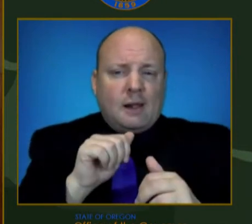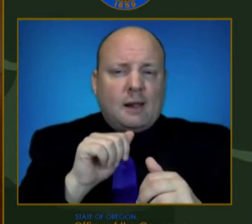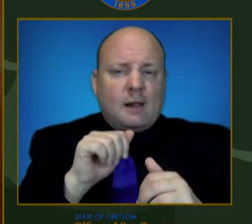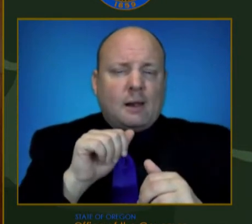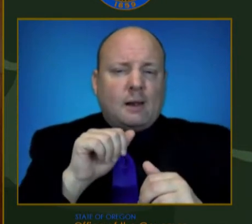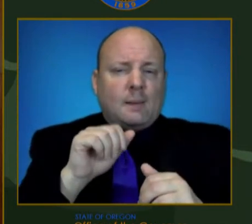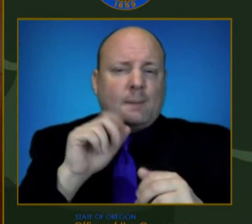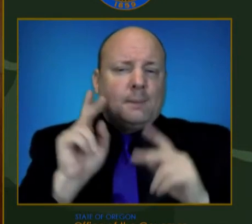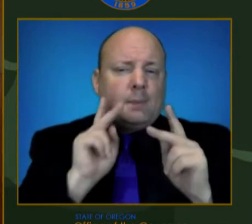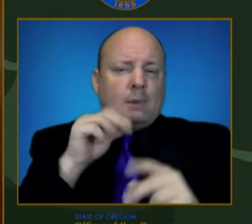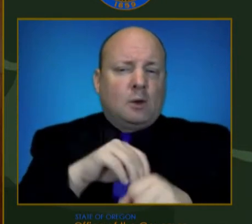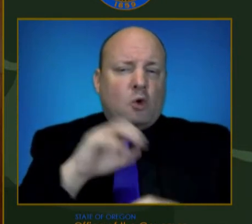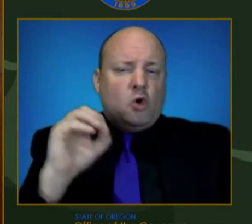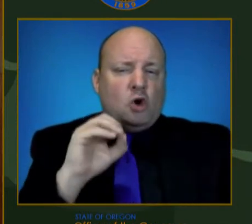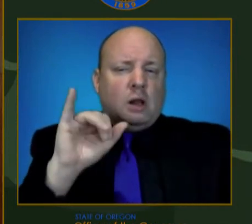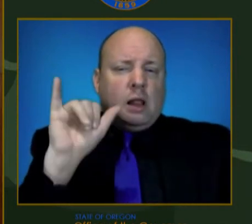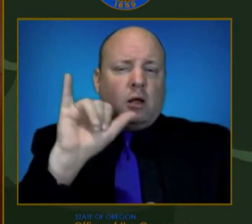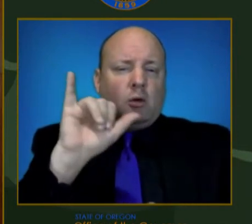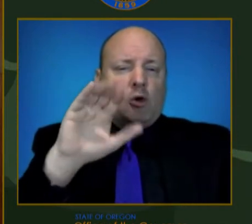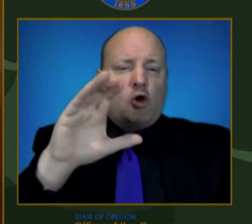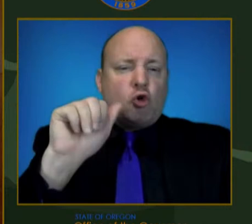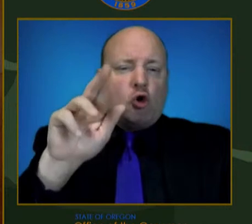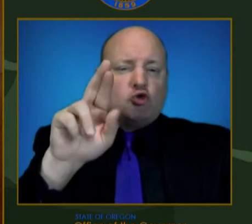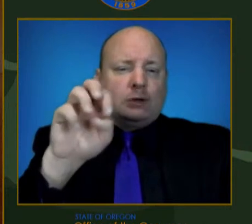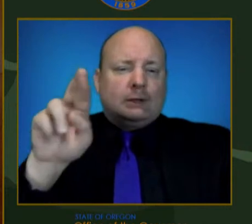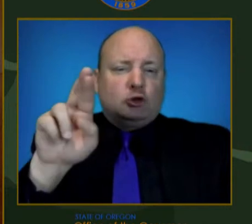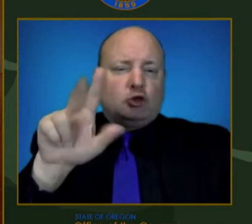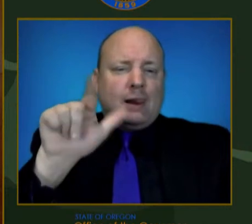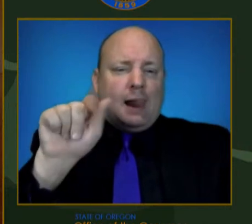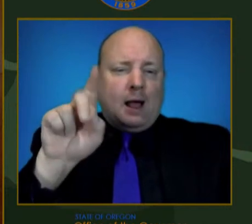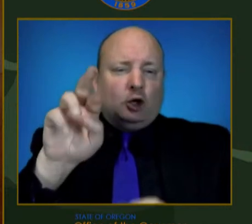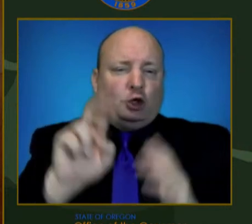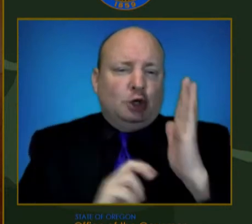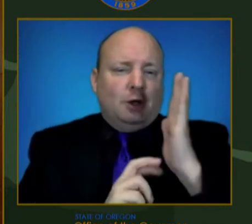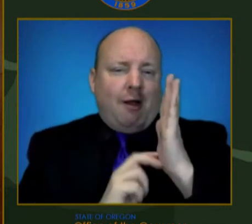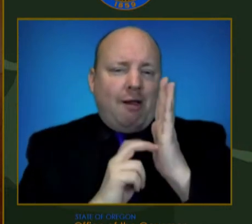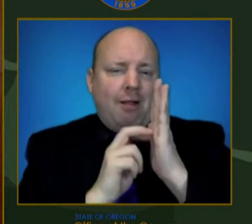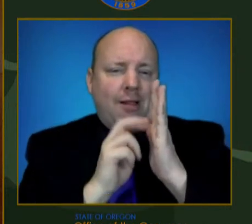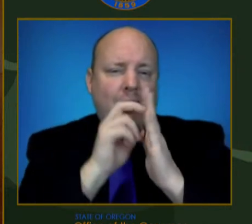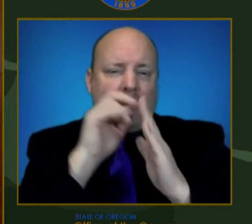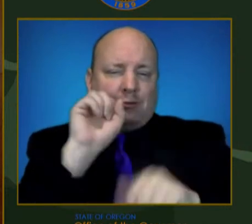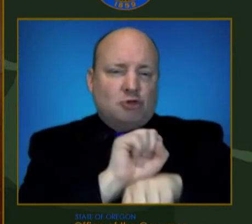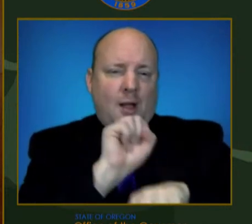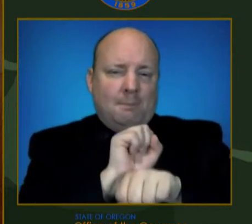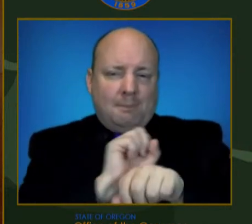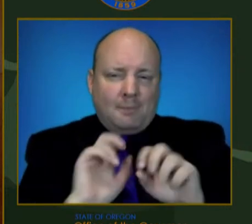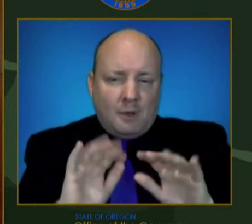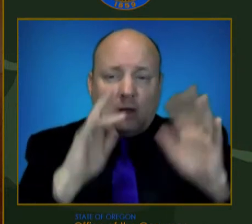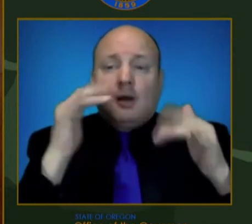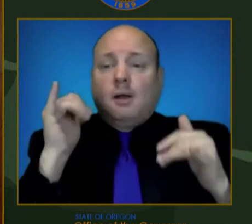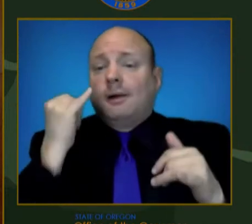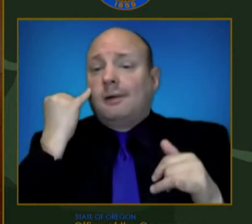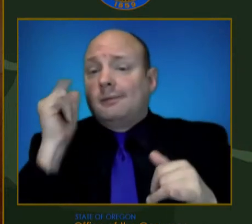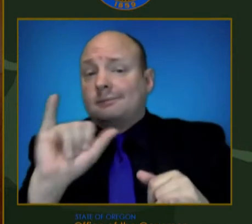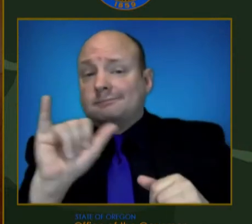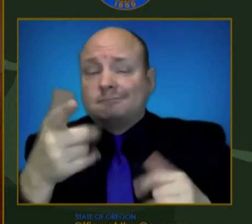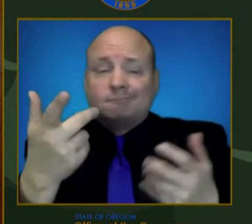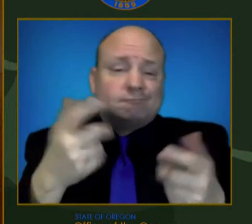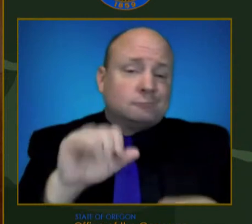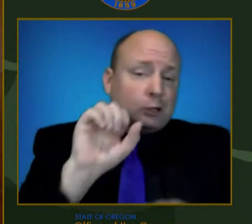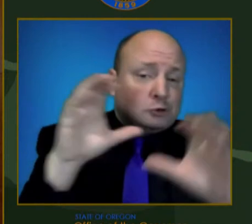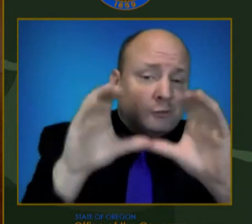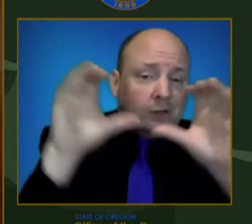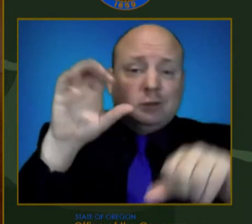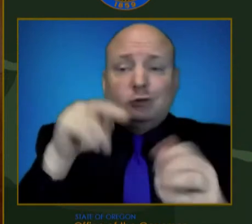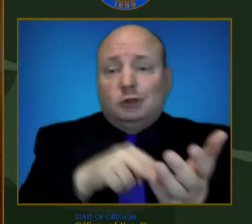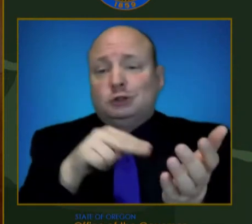career ladder. We need to take an entry-level job, like a certified nursing assistant, and provide the skills to